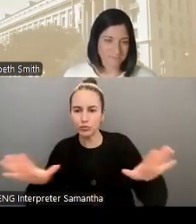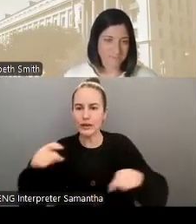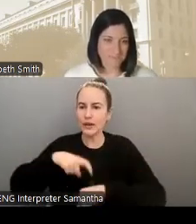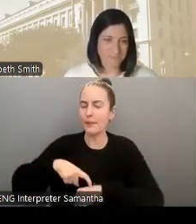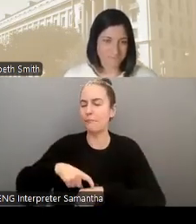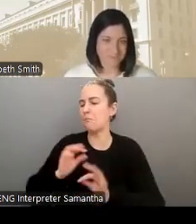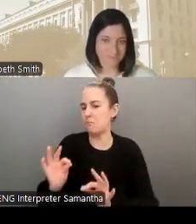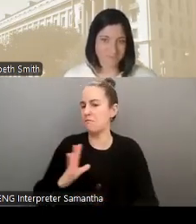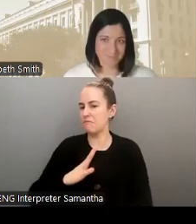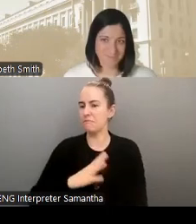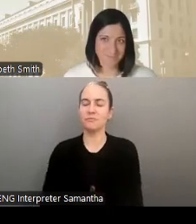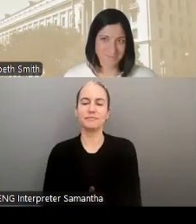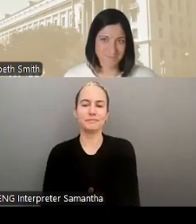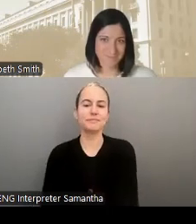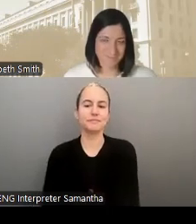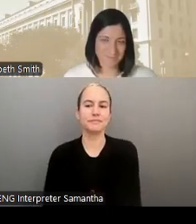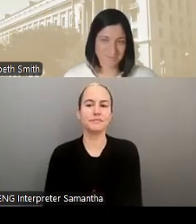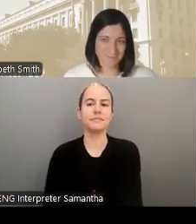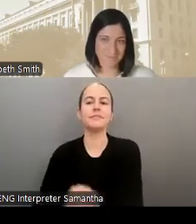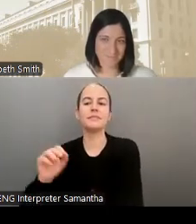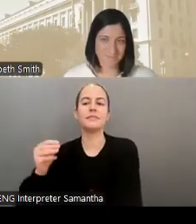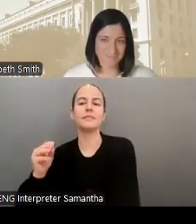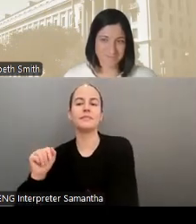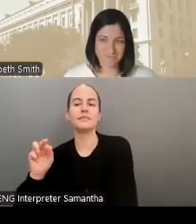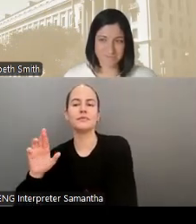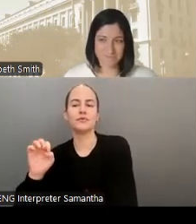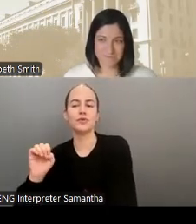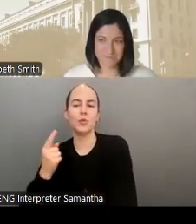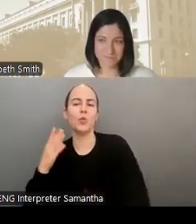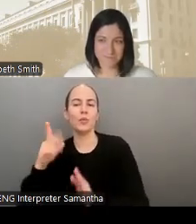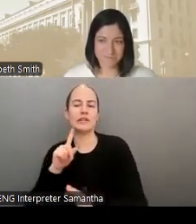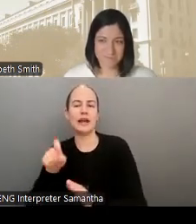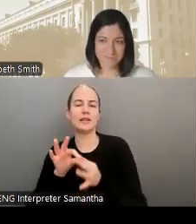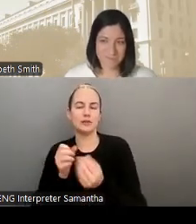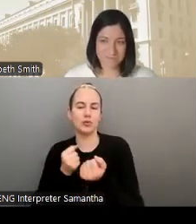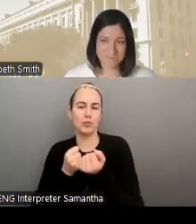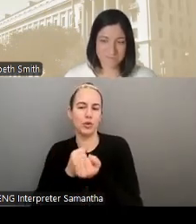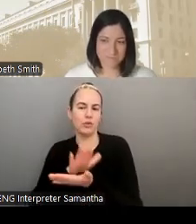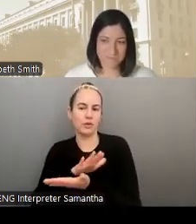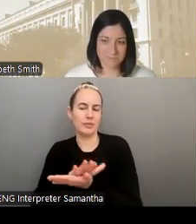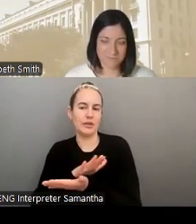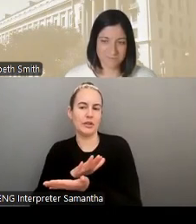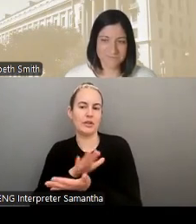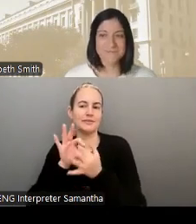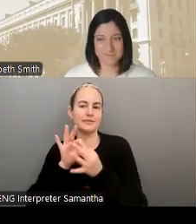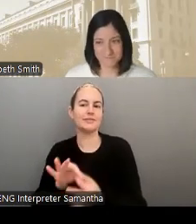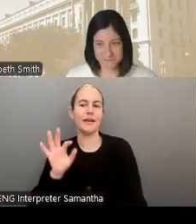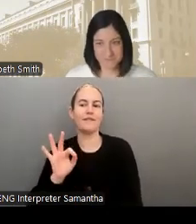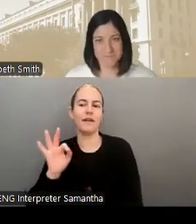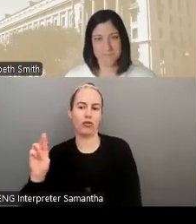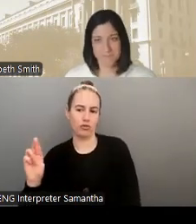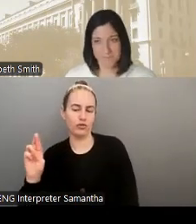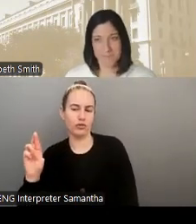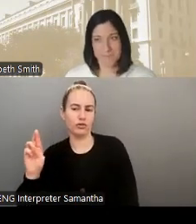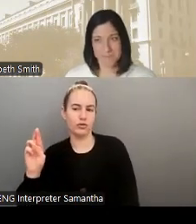fine. And I did see in the chat someone asking about supporting documentation for FFRs.